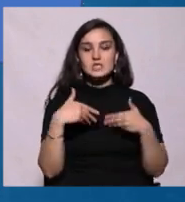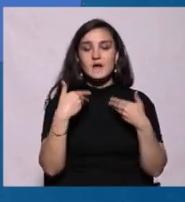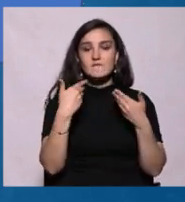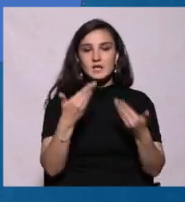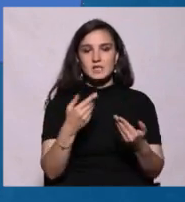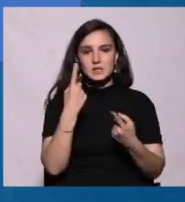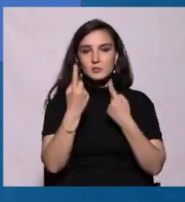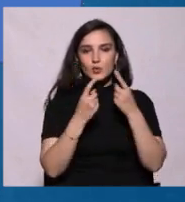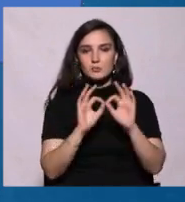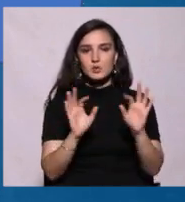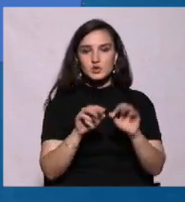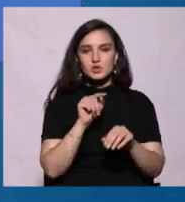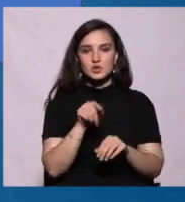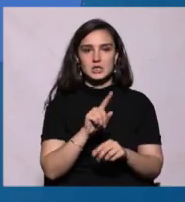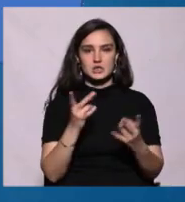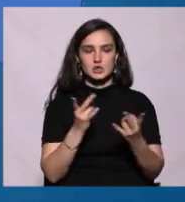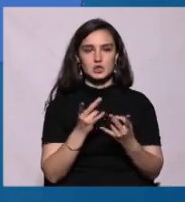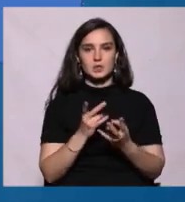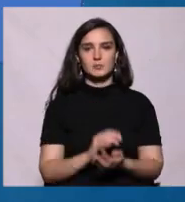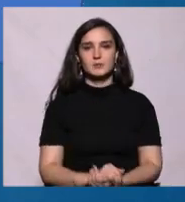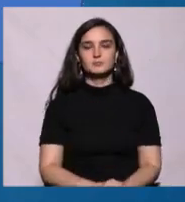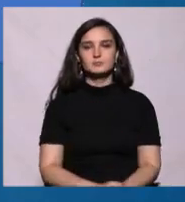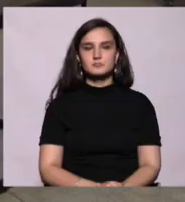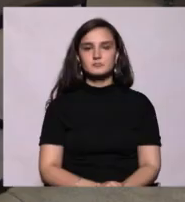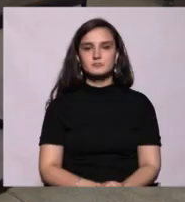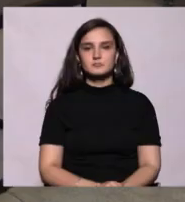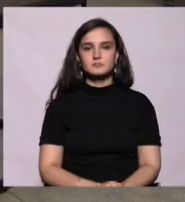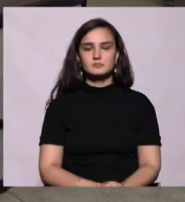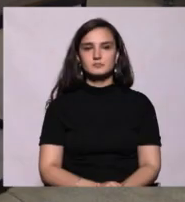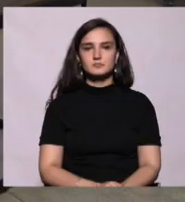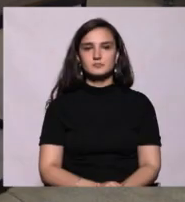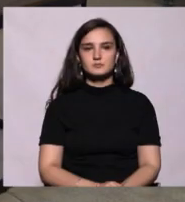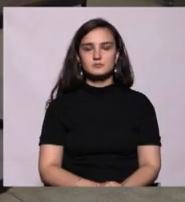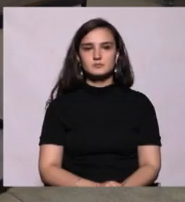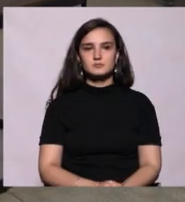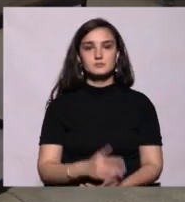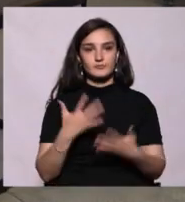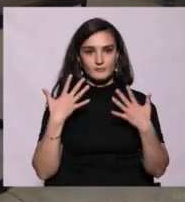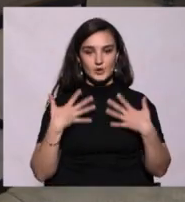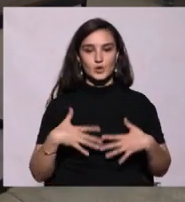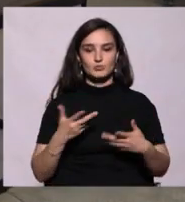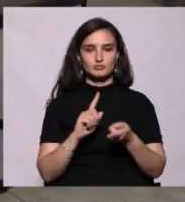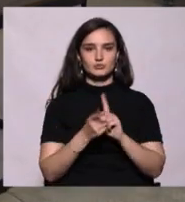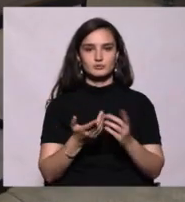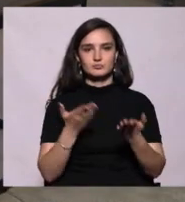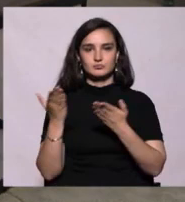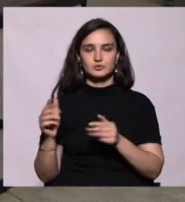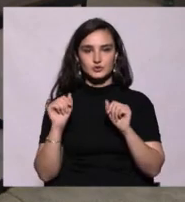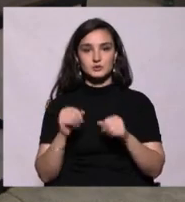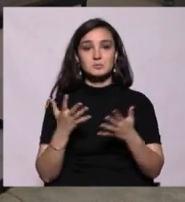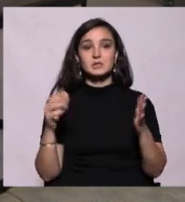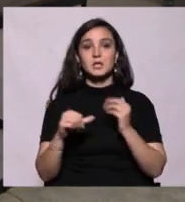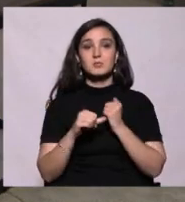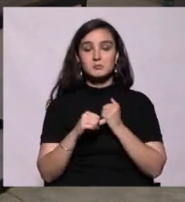the information you need. Well, here are your clothes. Our changing rooms are over there. If you need any more